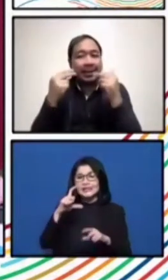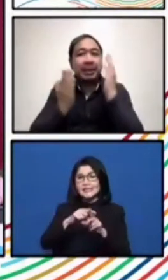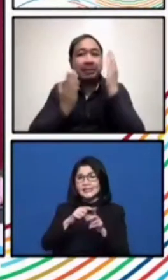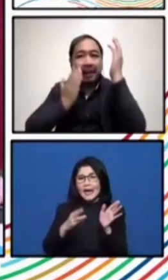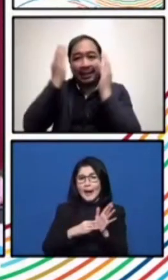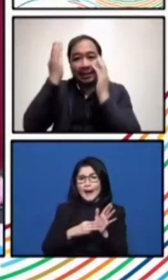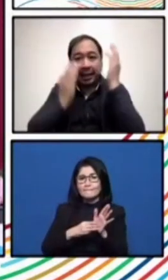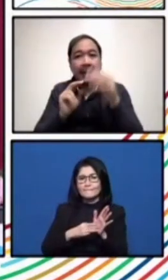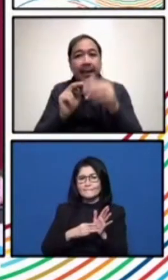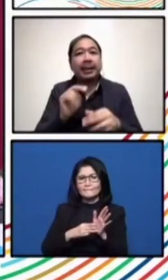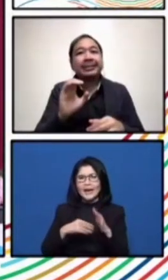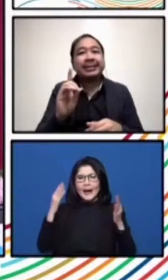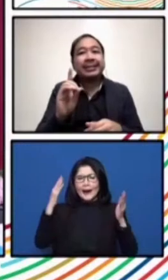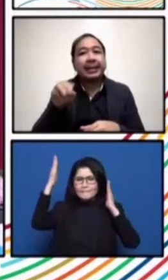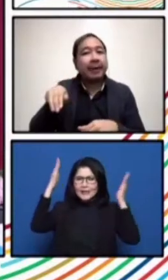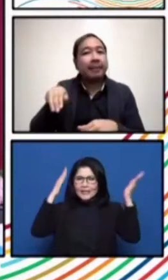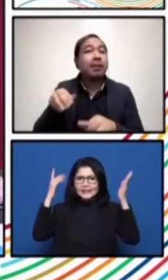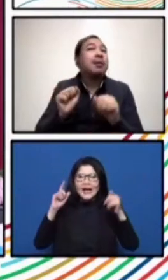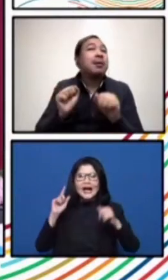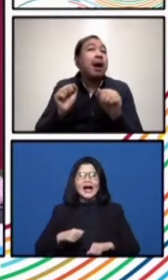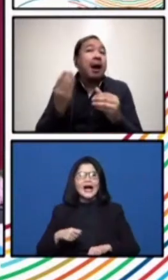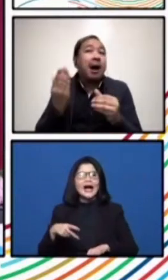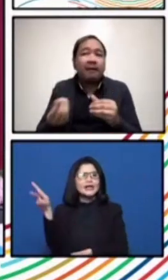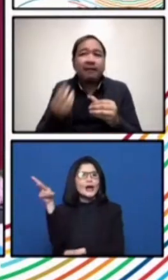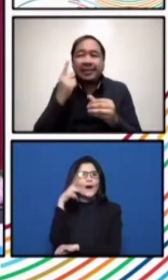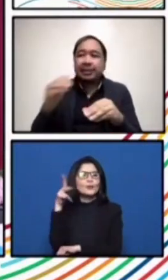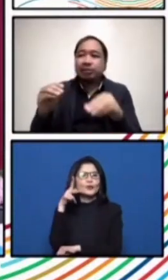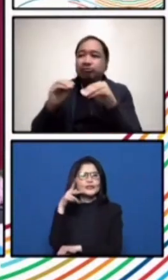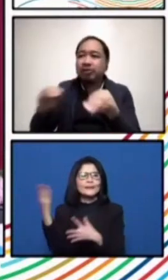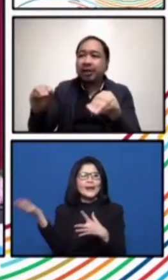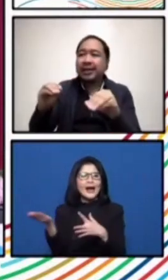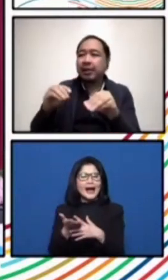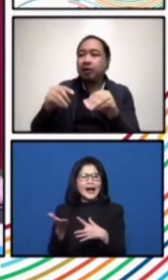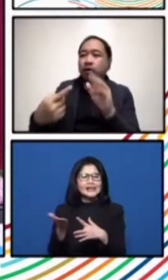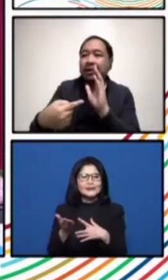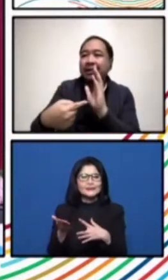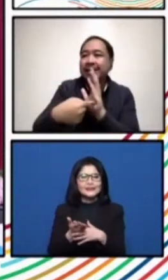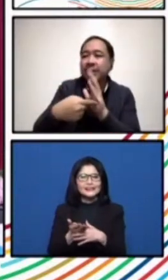on digital accessibility for persons with disabilities